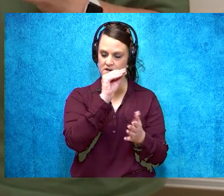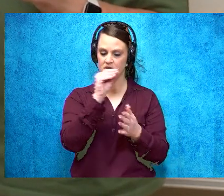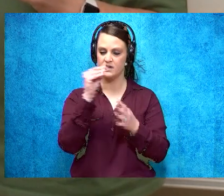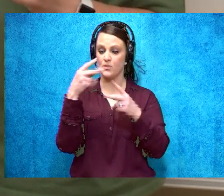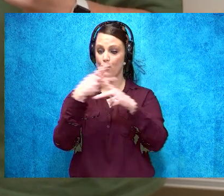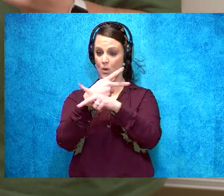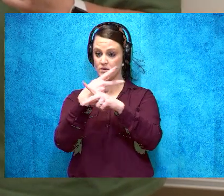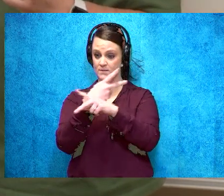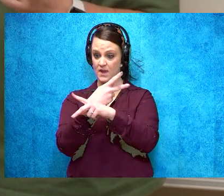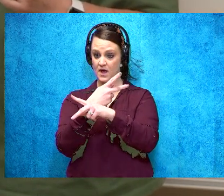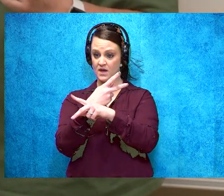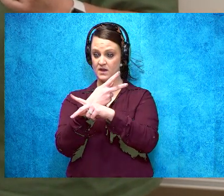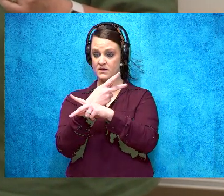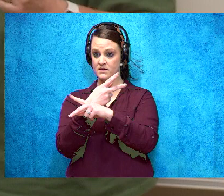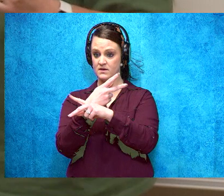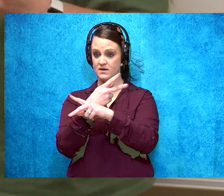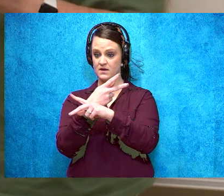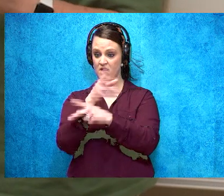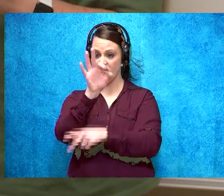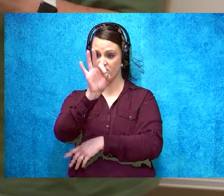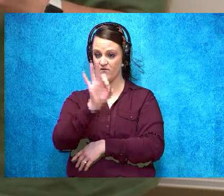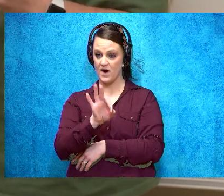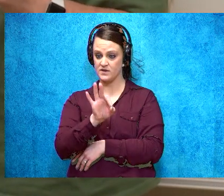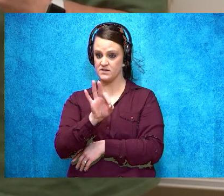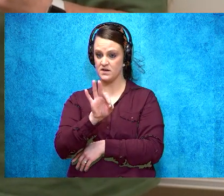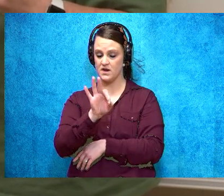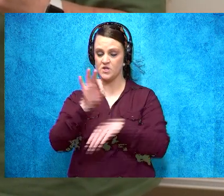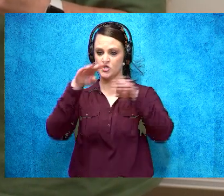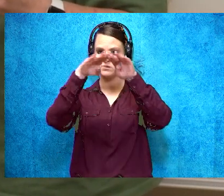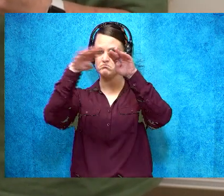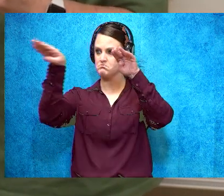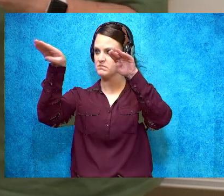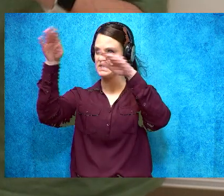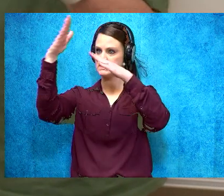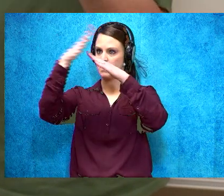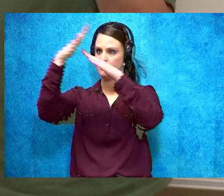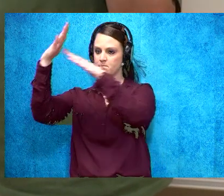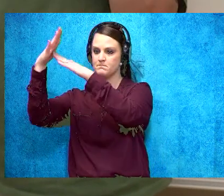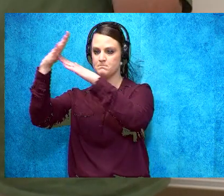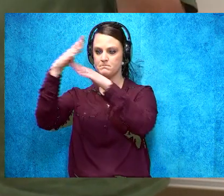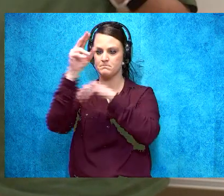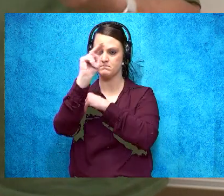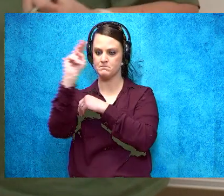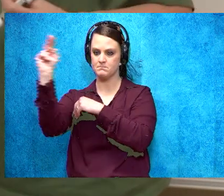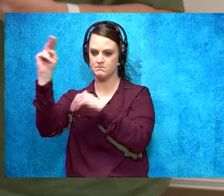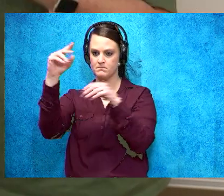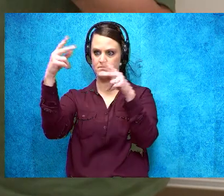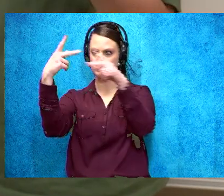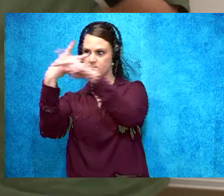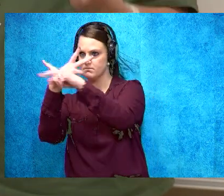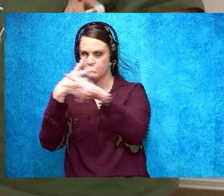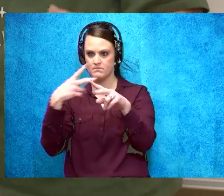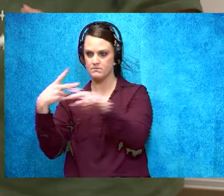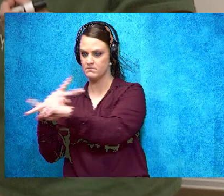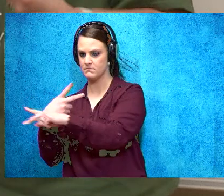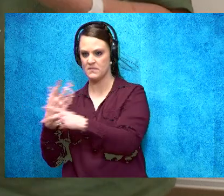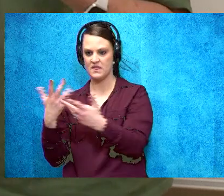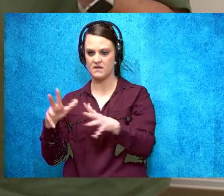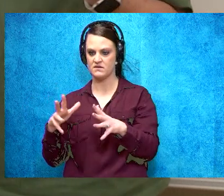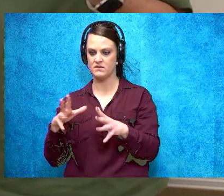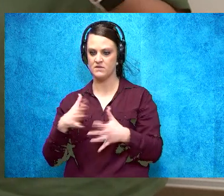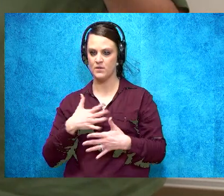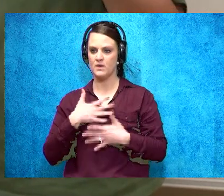fractions, remember you're multiplying straight across. So take a breath, think